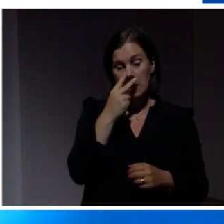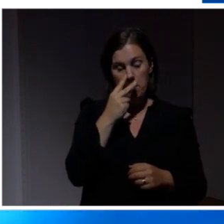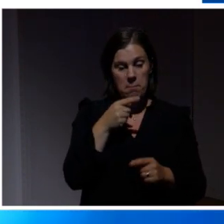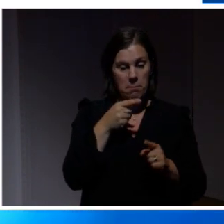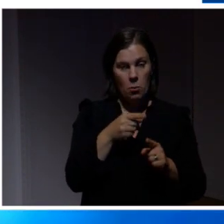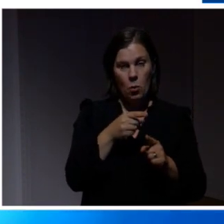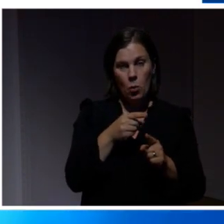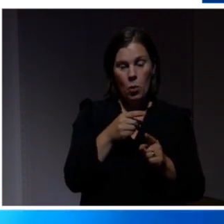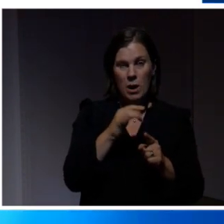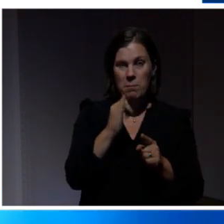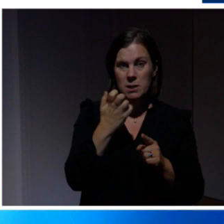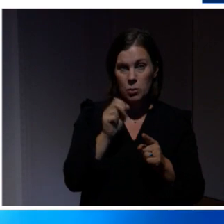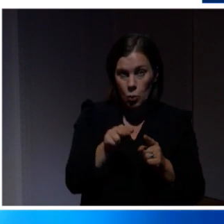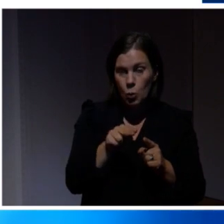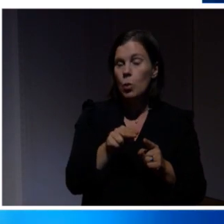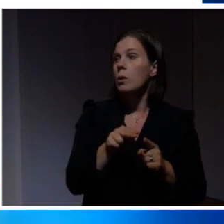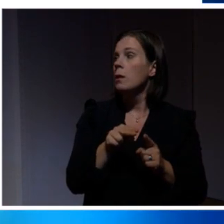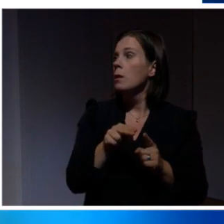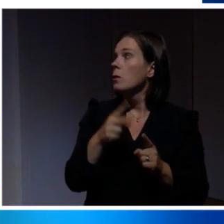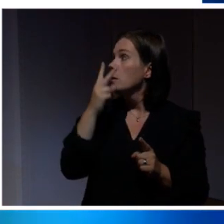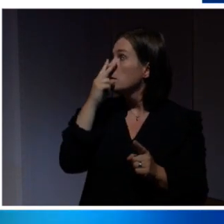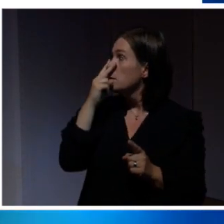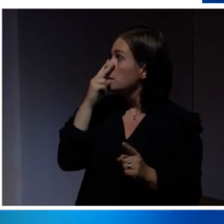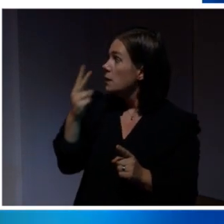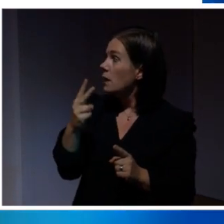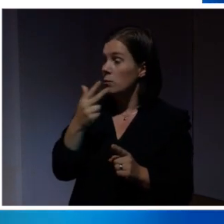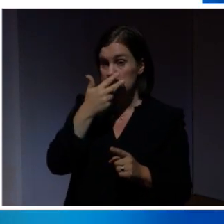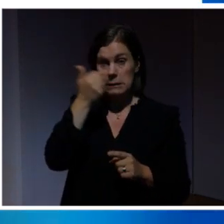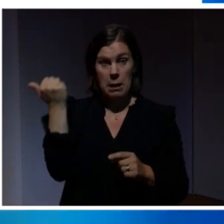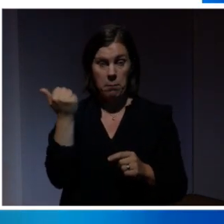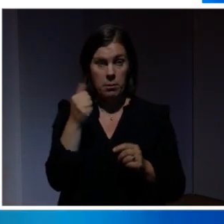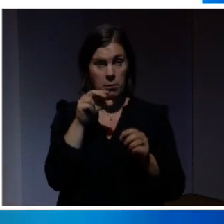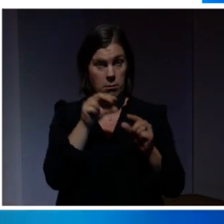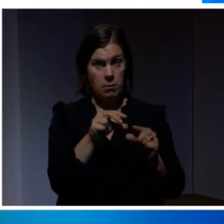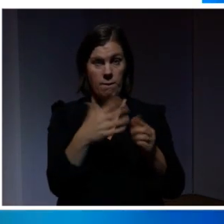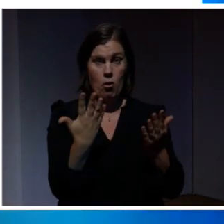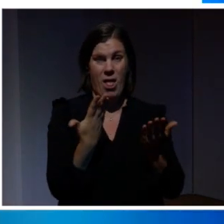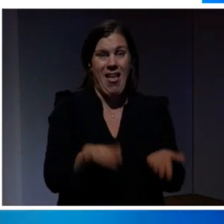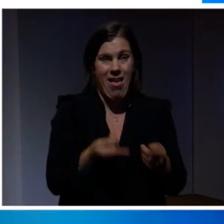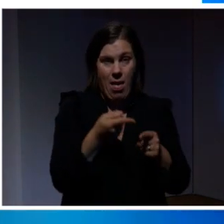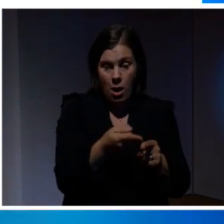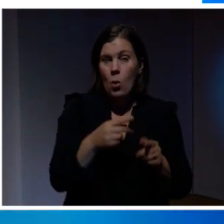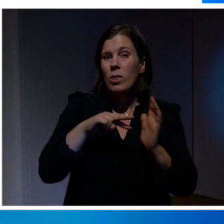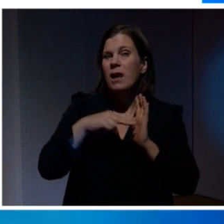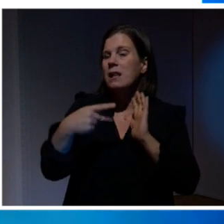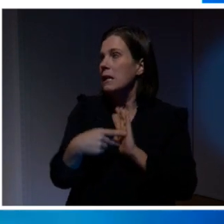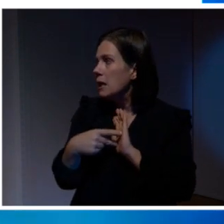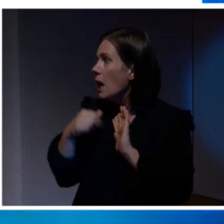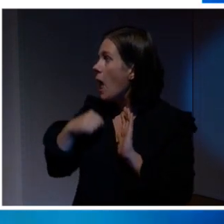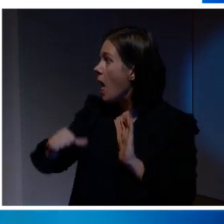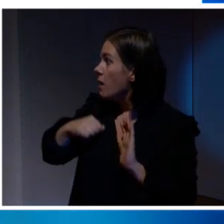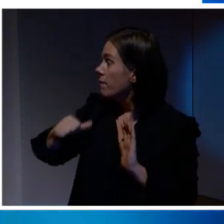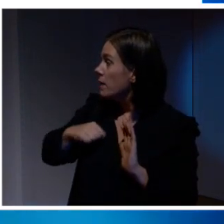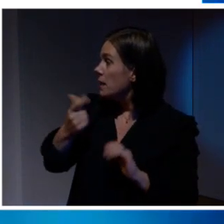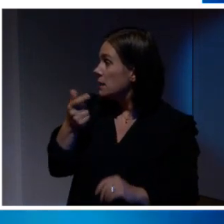and give them annotations, so be able to label them very quickly. We even see this kind of technology being used,